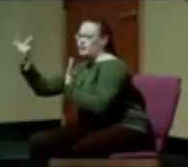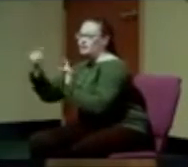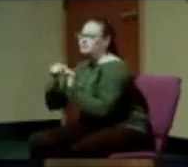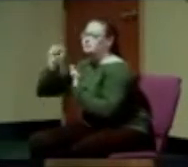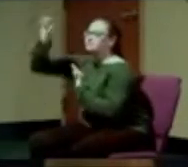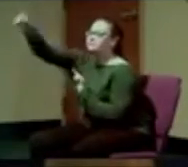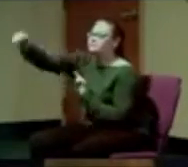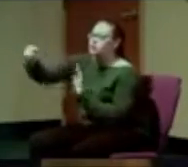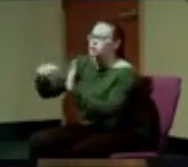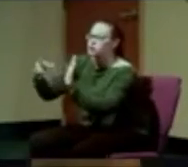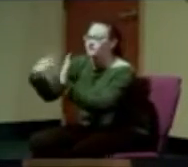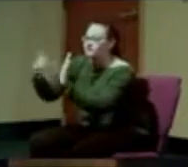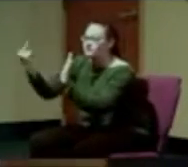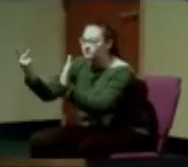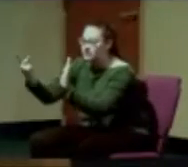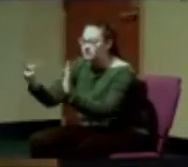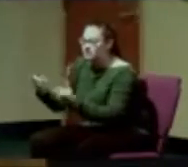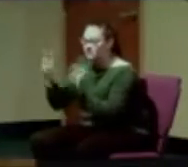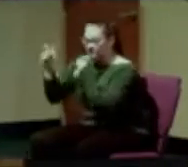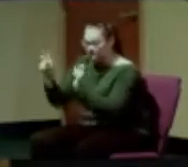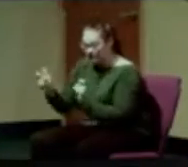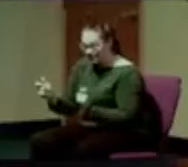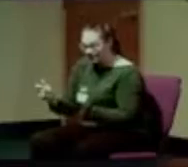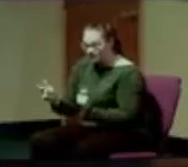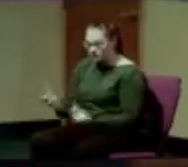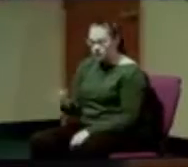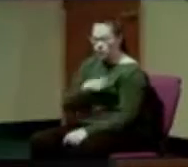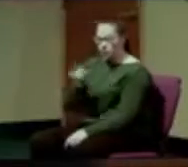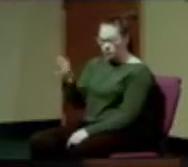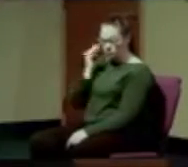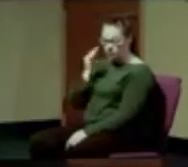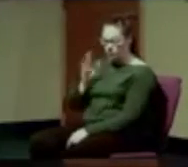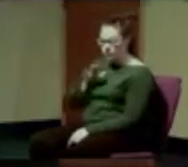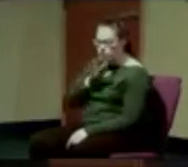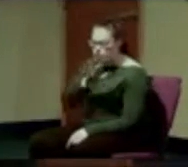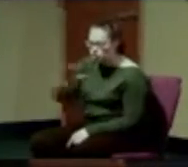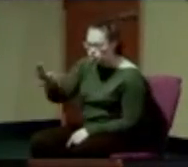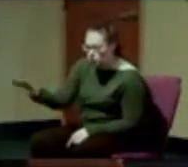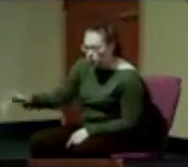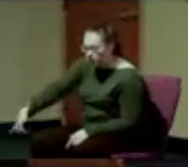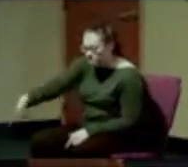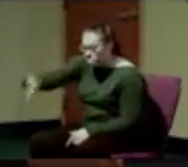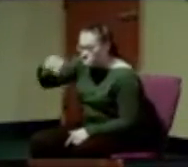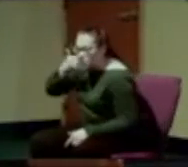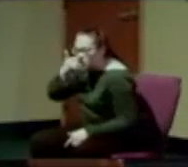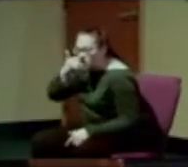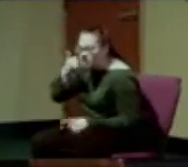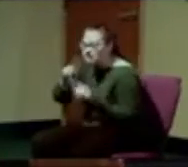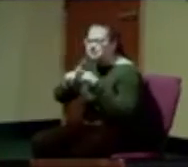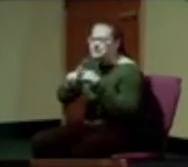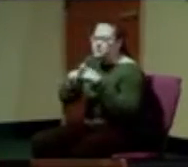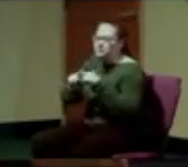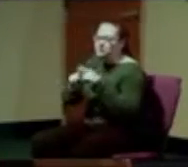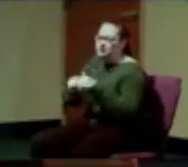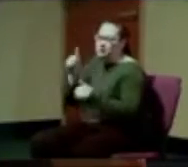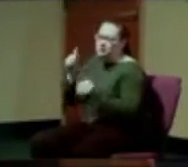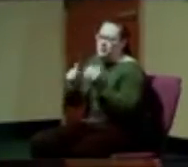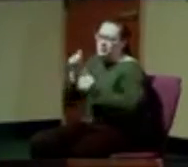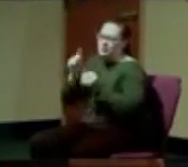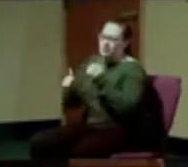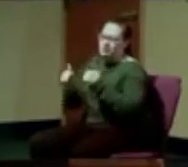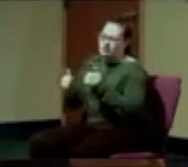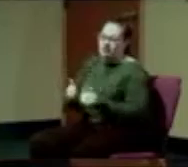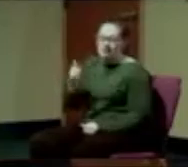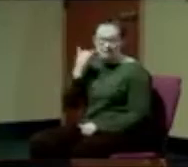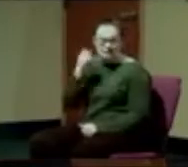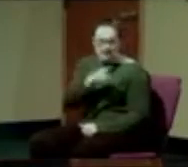quick rings. So everybody was on this same line, and you knew it was your call based on what ring it was. And if you were real good, you could pick the phone up and listen to